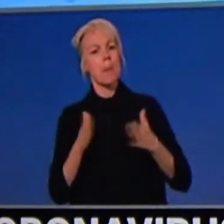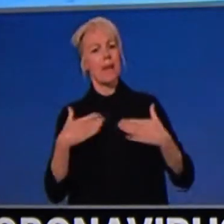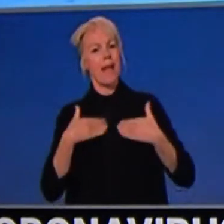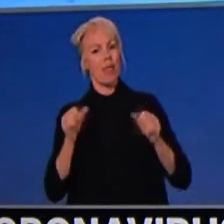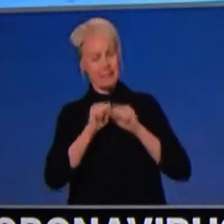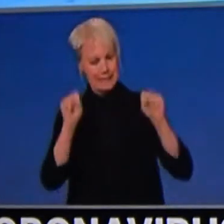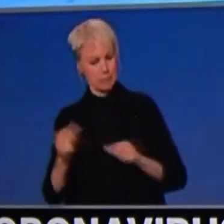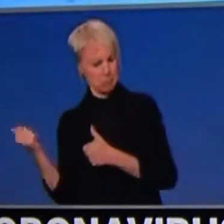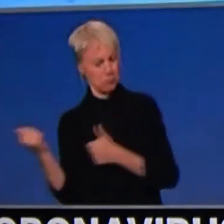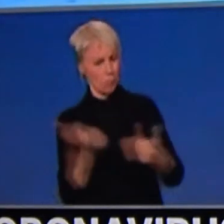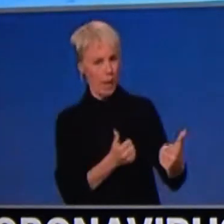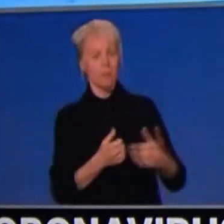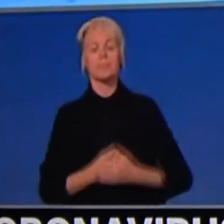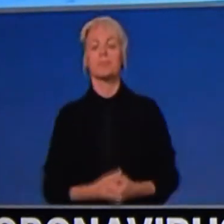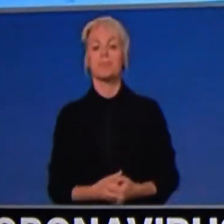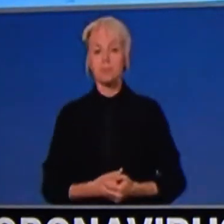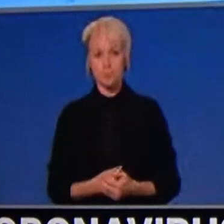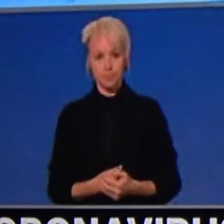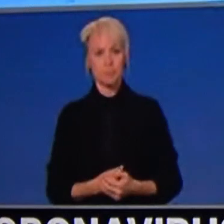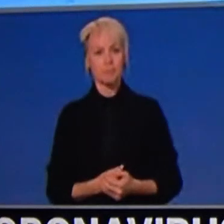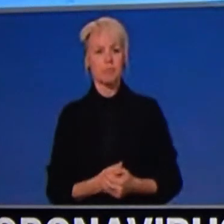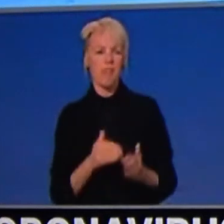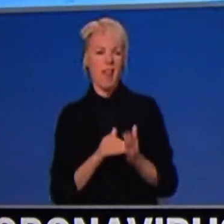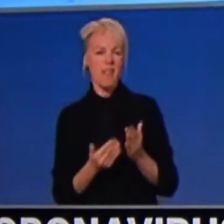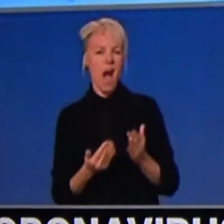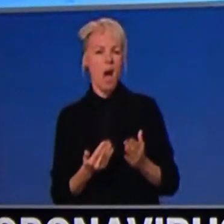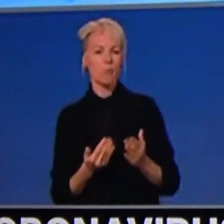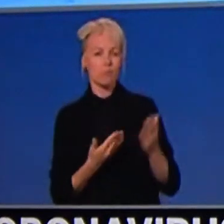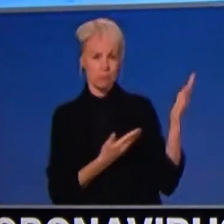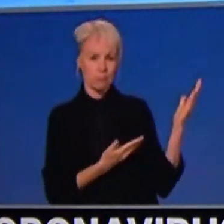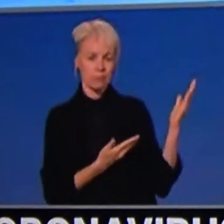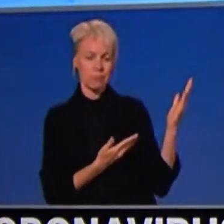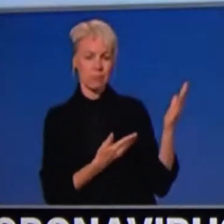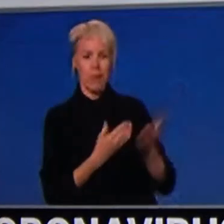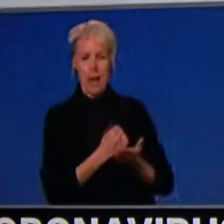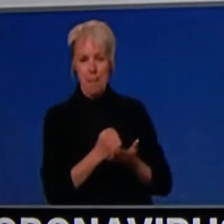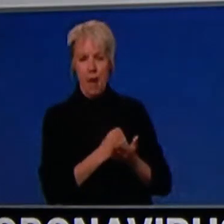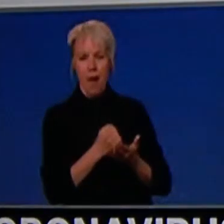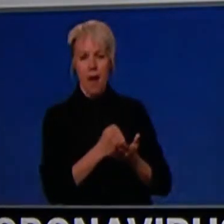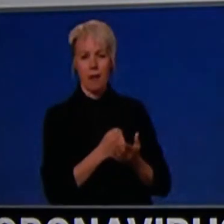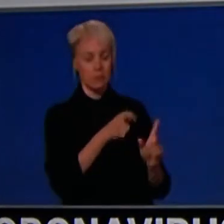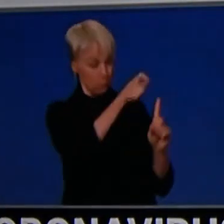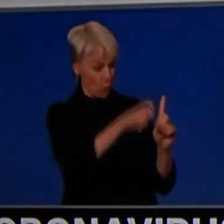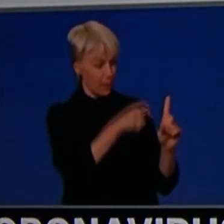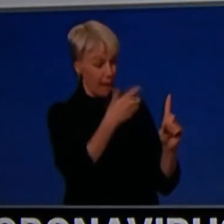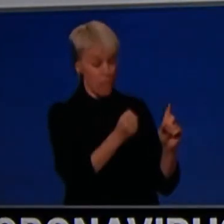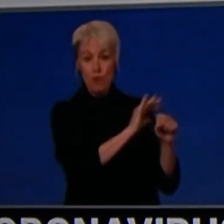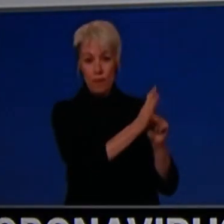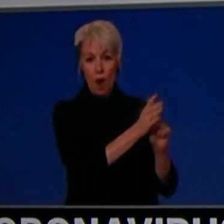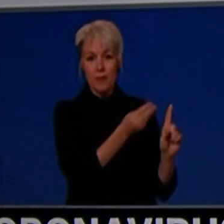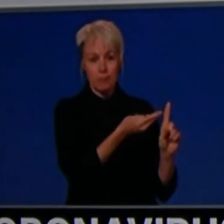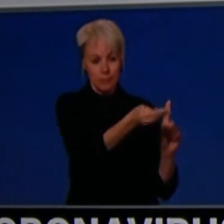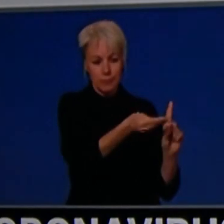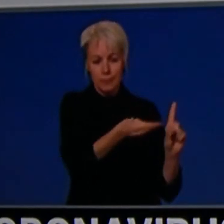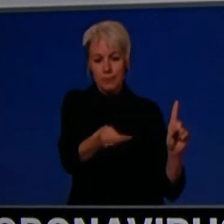slide. And this is this effective reproduction number that I talked about before. And we're showing it here for all states. And you can